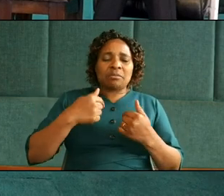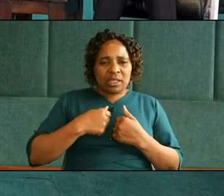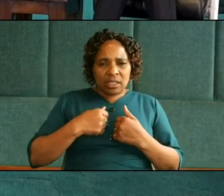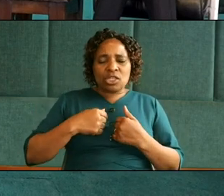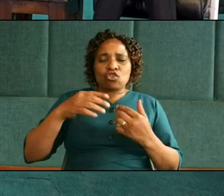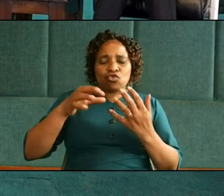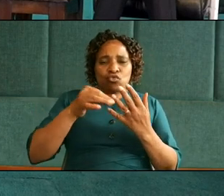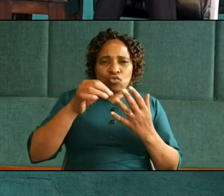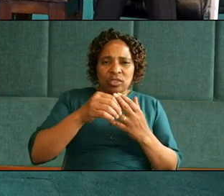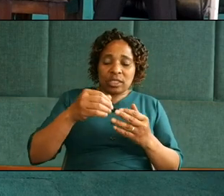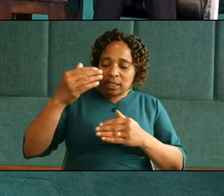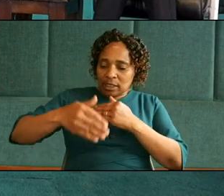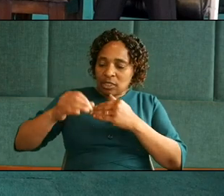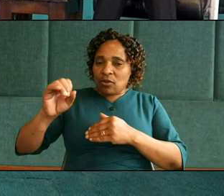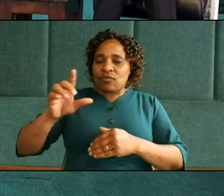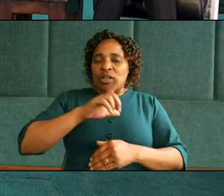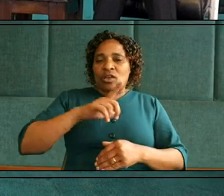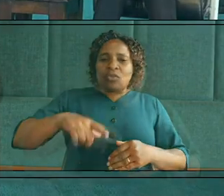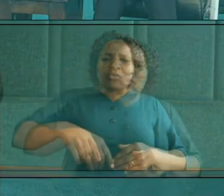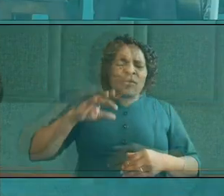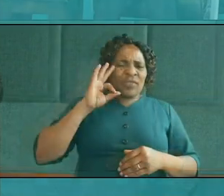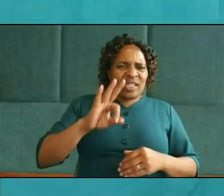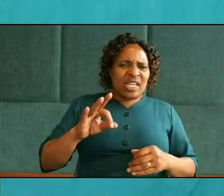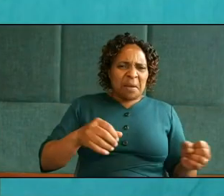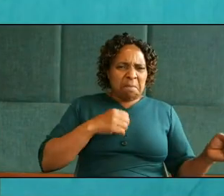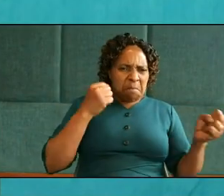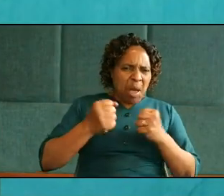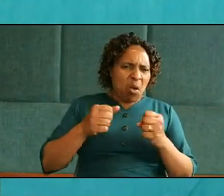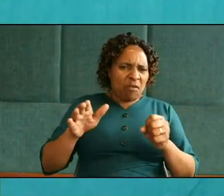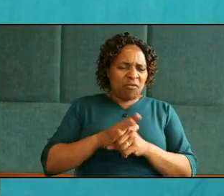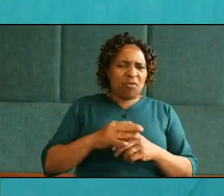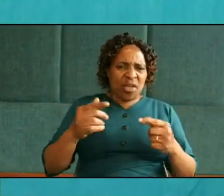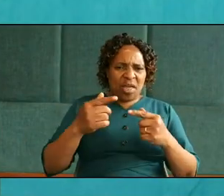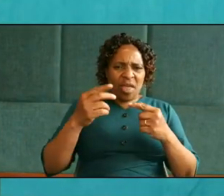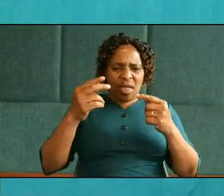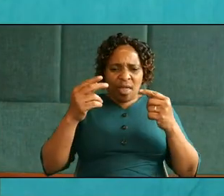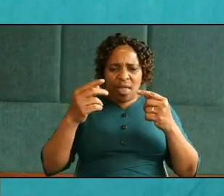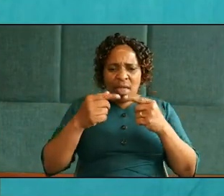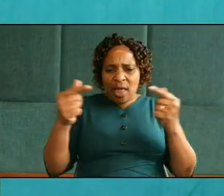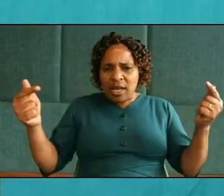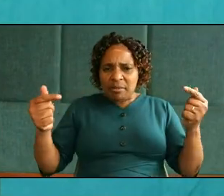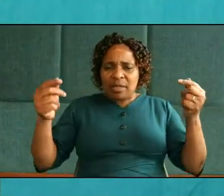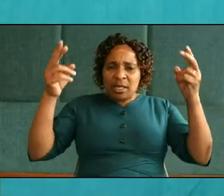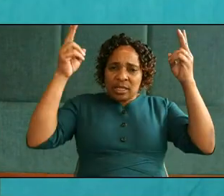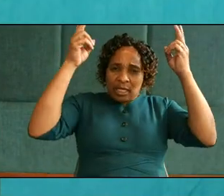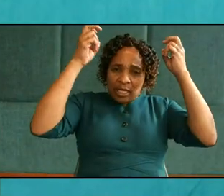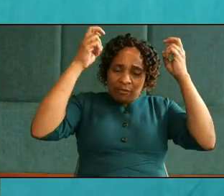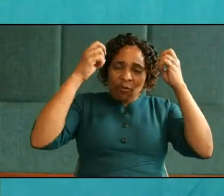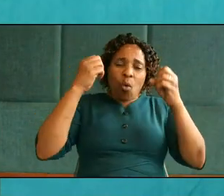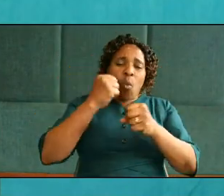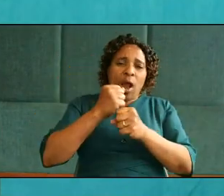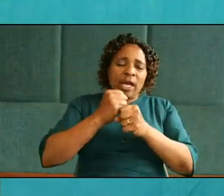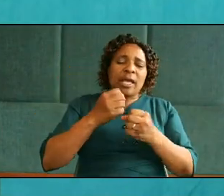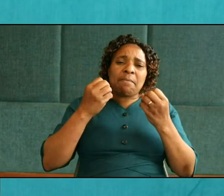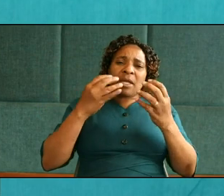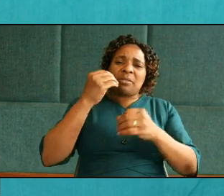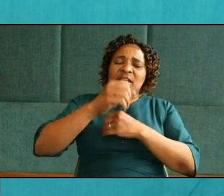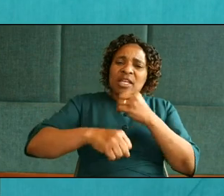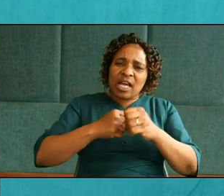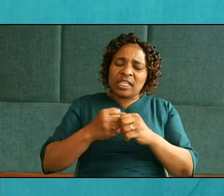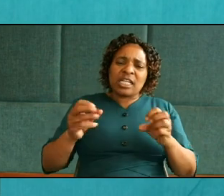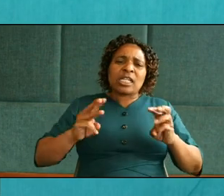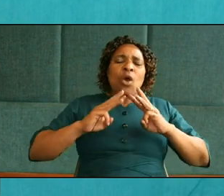have seen, we have three very powerful enemies. The devil, who has been working for so many years. The world,